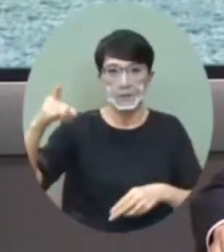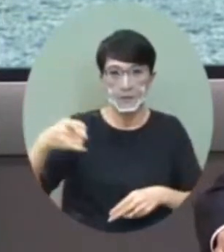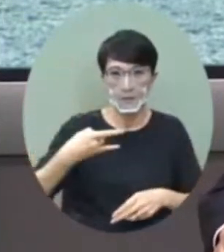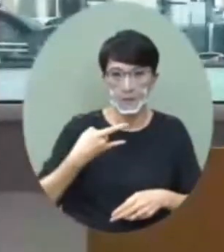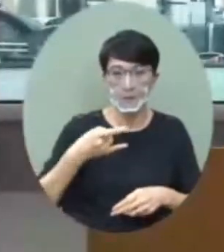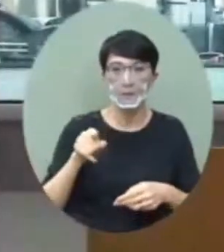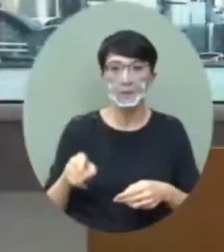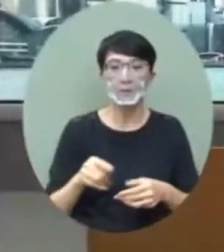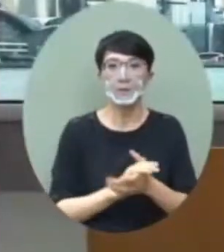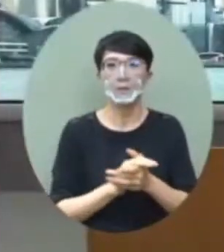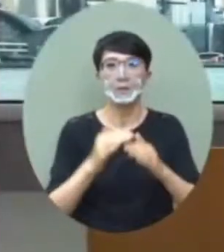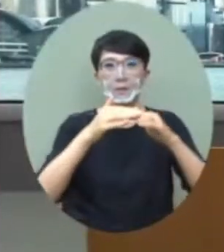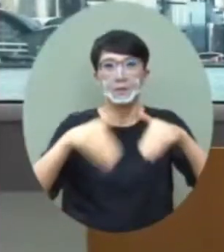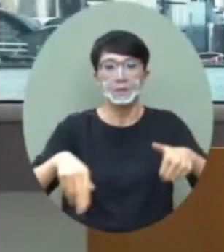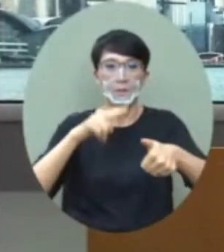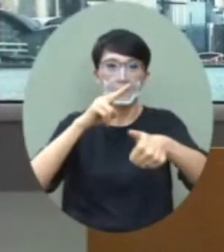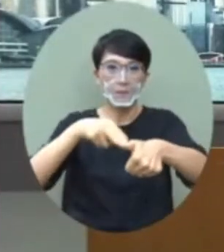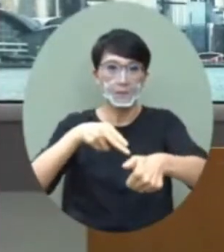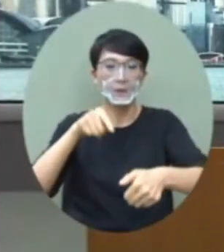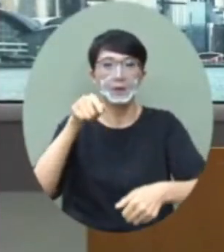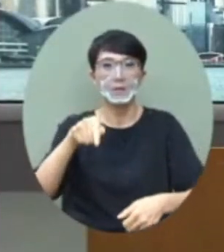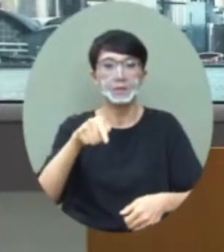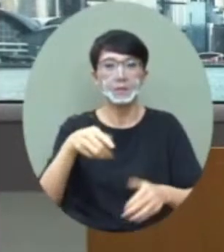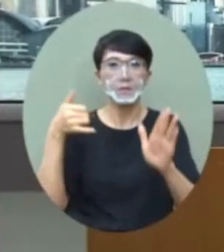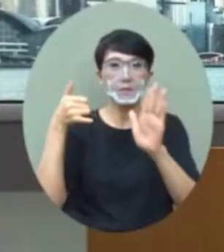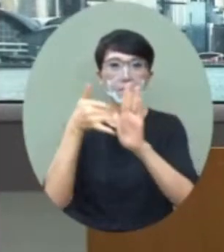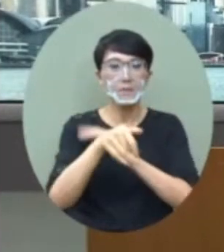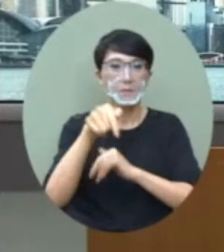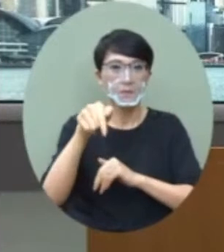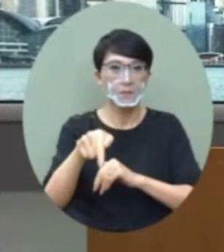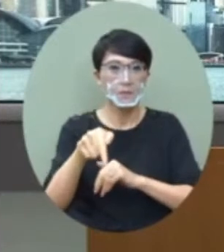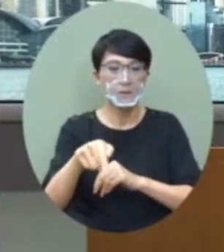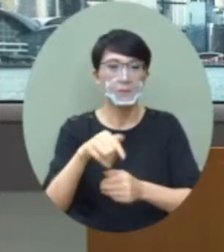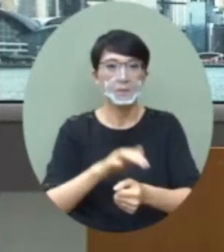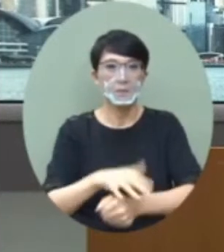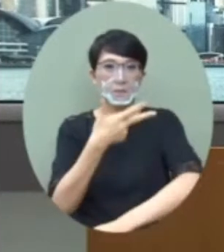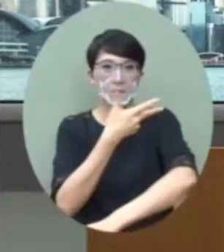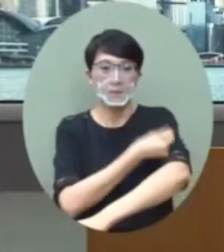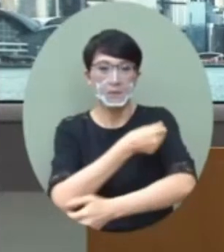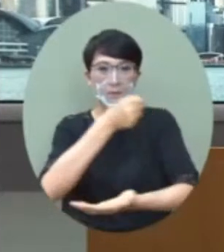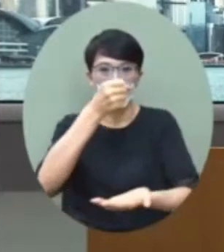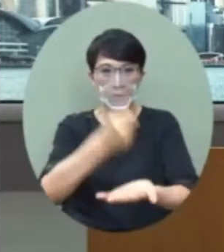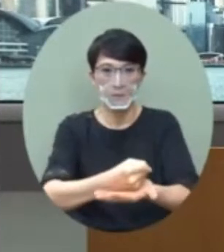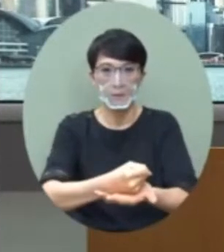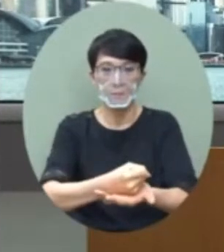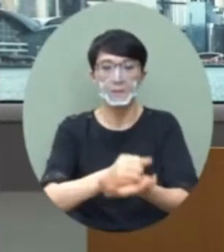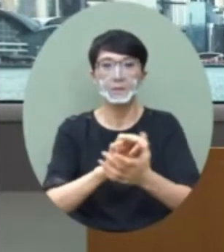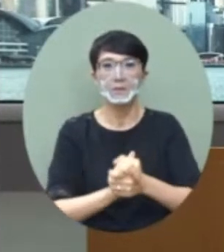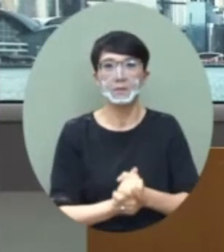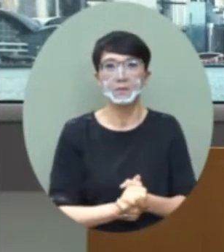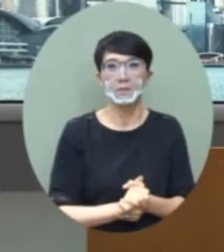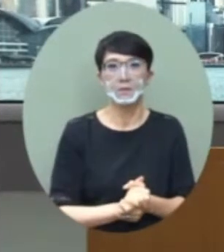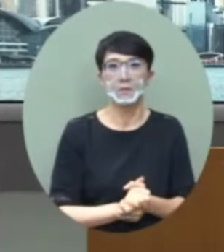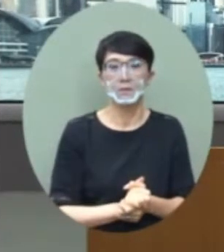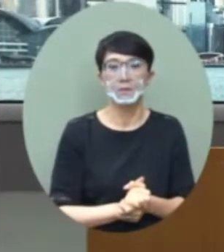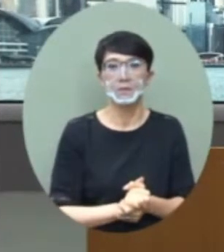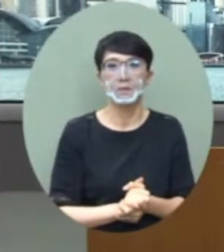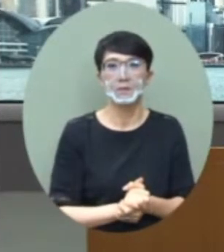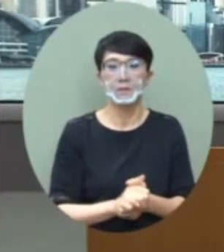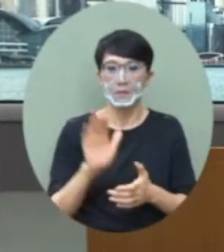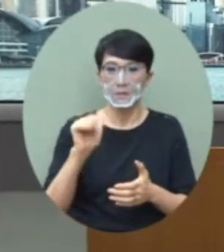RAT positive reported cases were tested with PCR and they were found